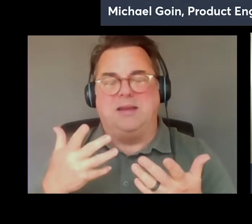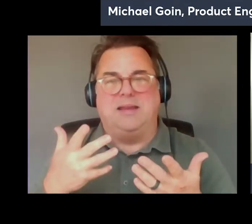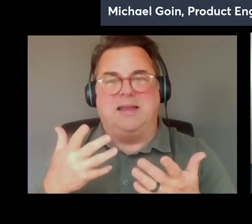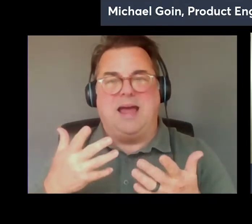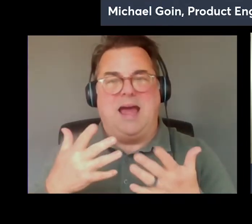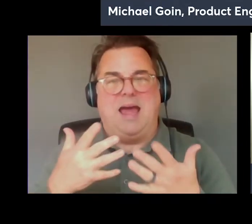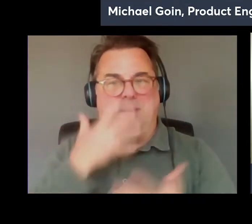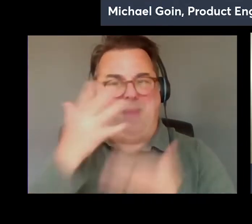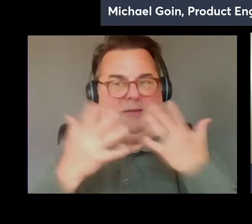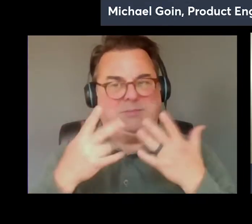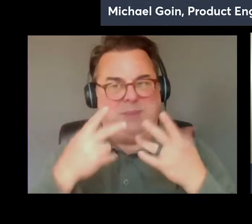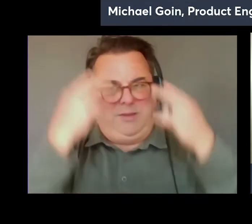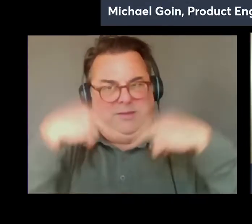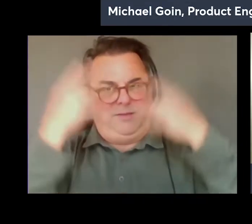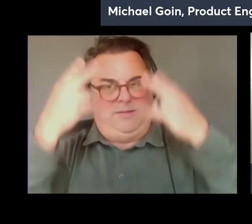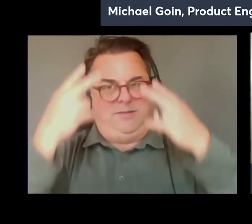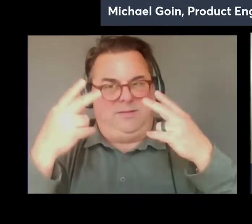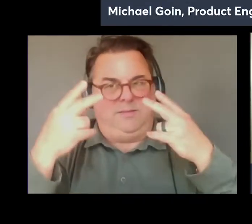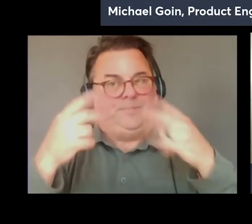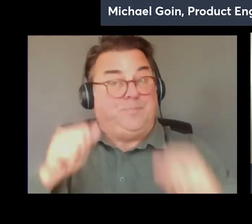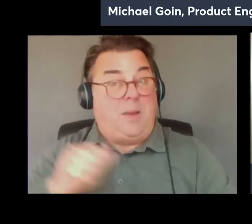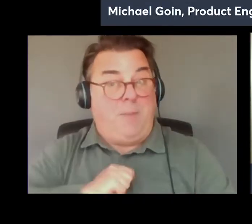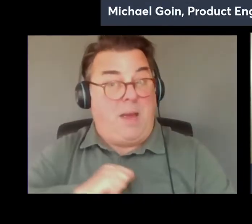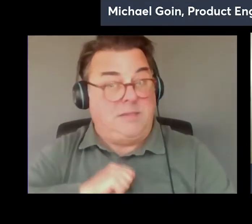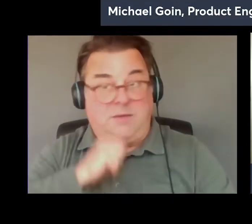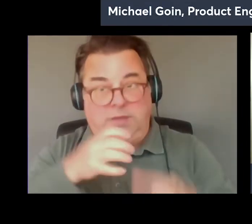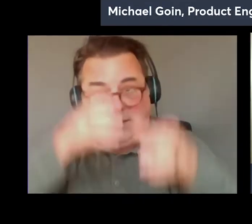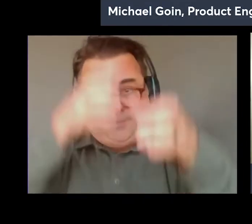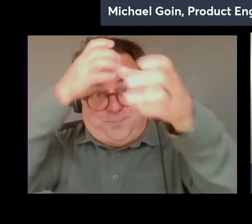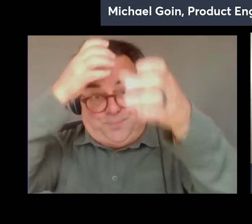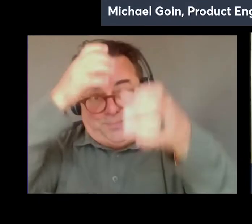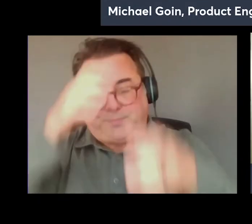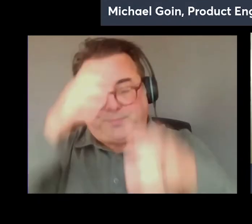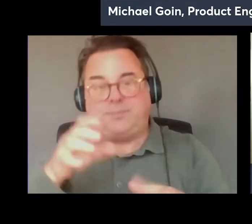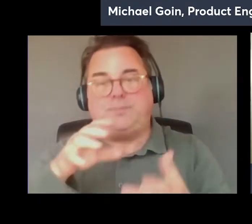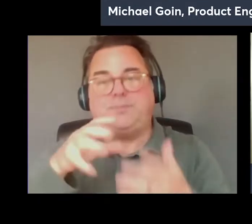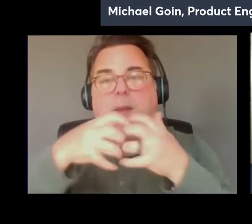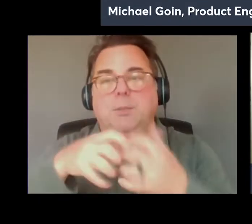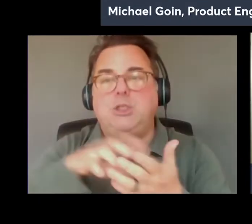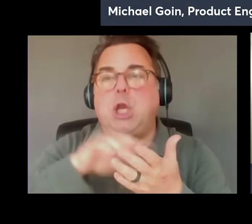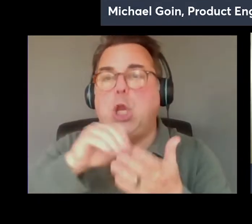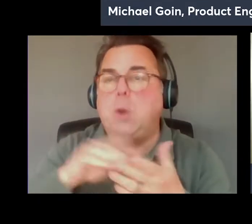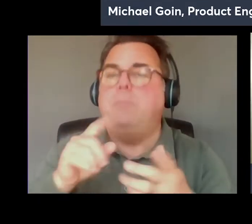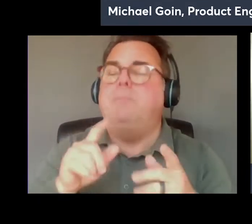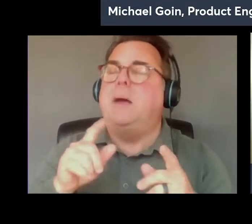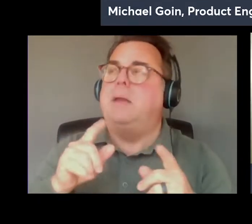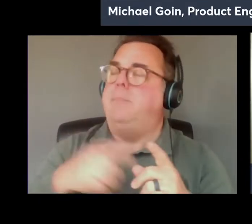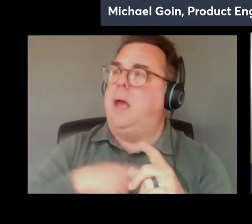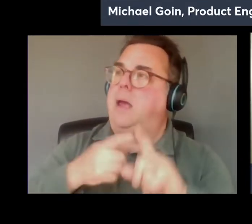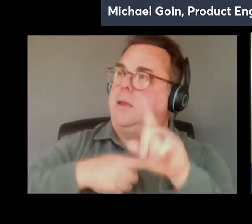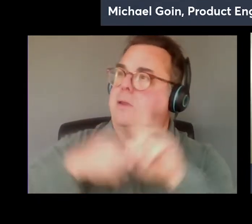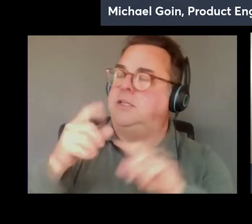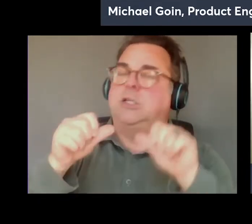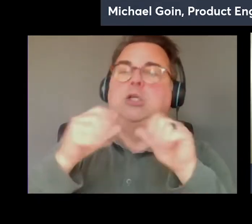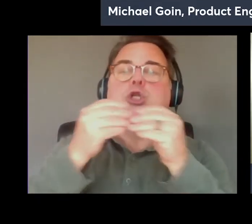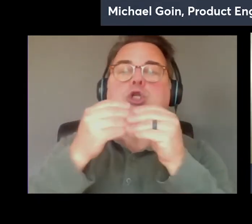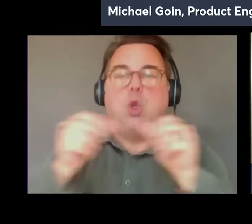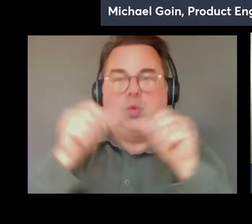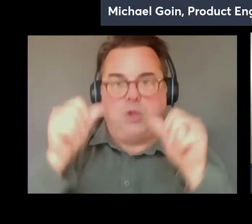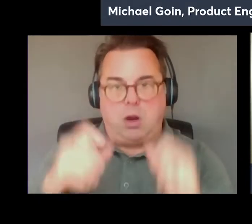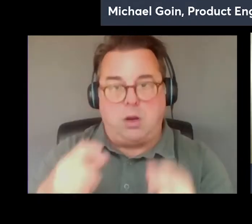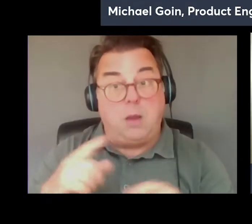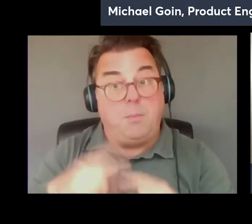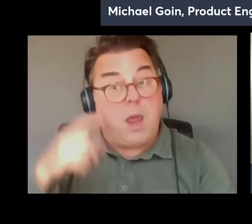am not a machine learning expert, but I am a solution architect. And so one thing I do understand